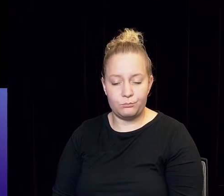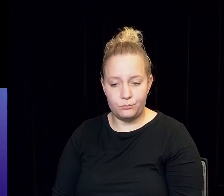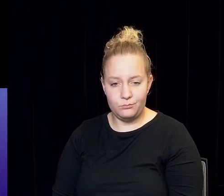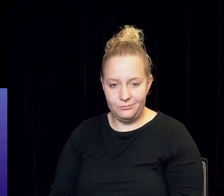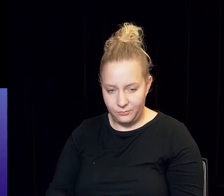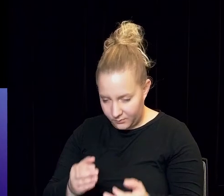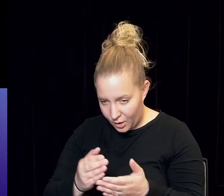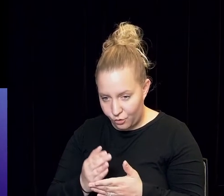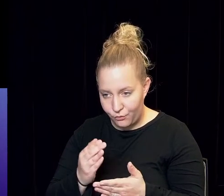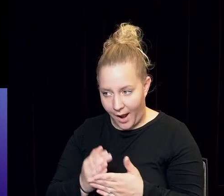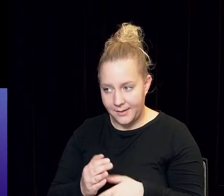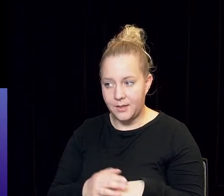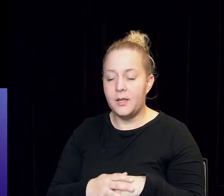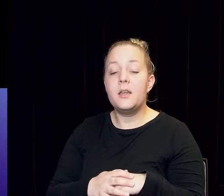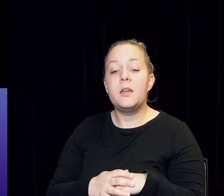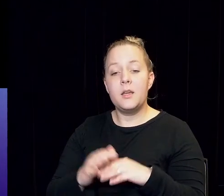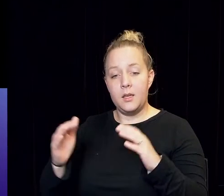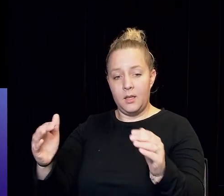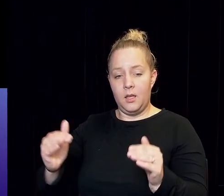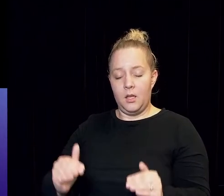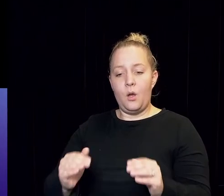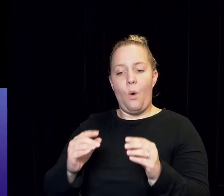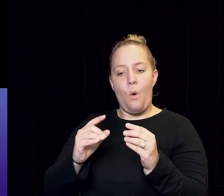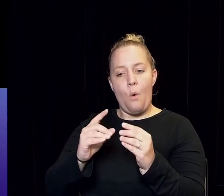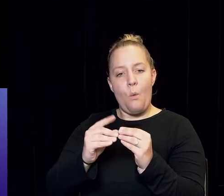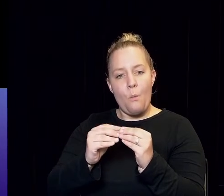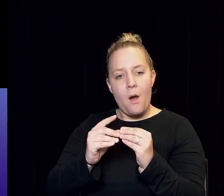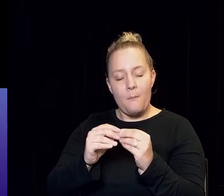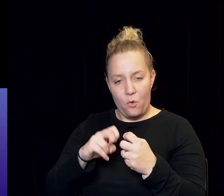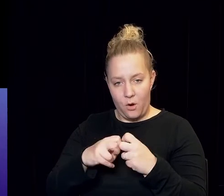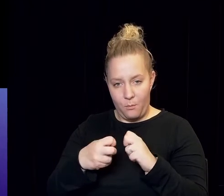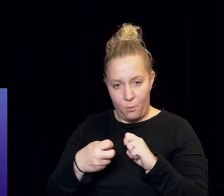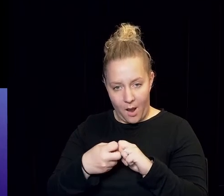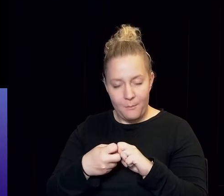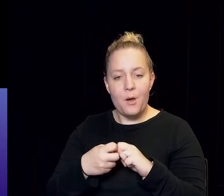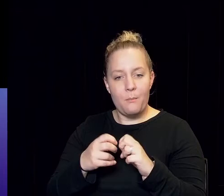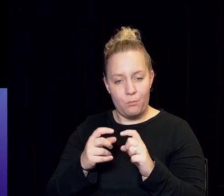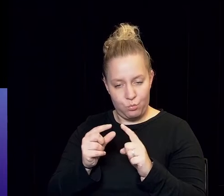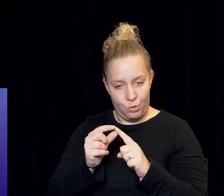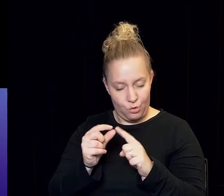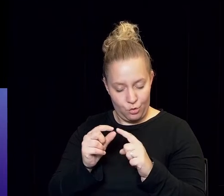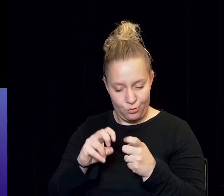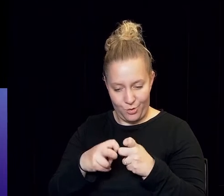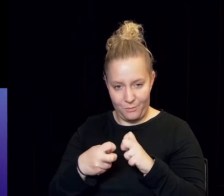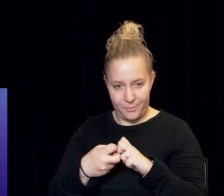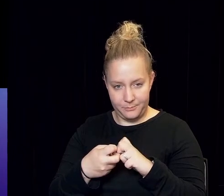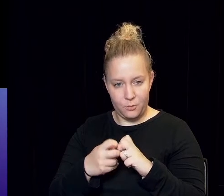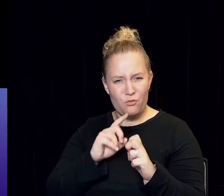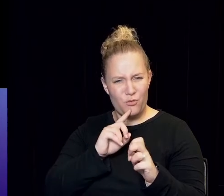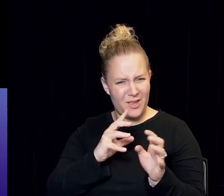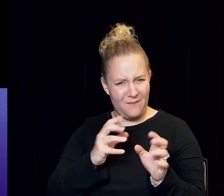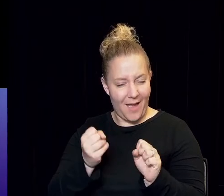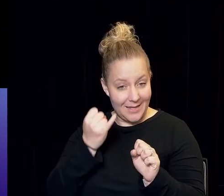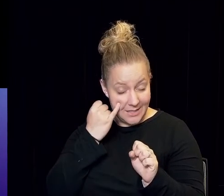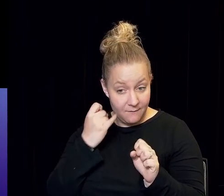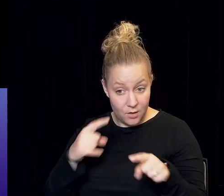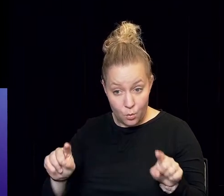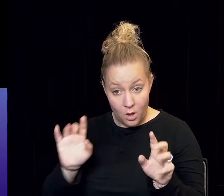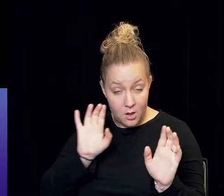All right, and we have one word problem that we're going to look at here. And real quick, if you are